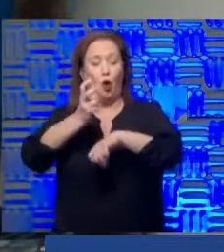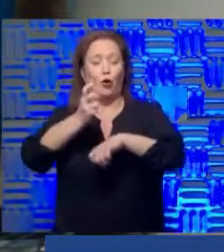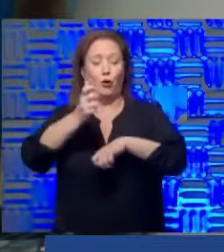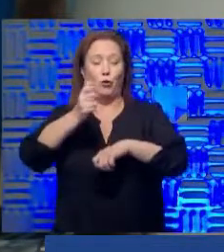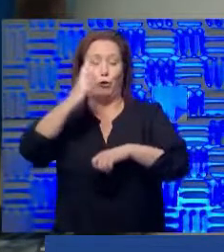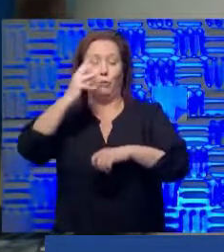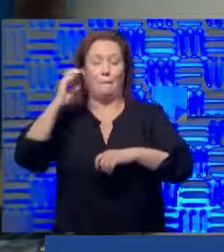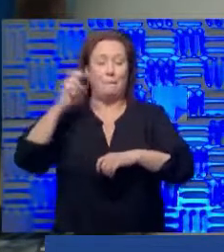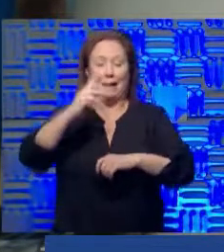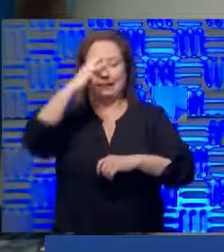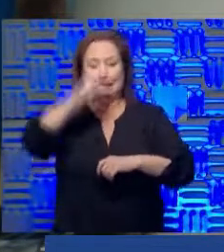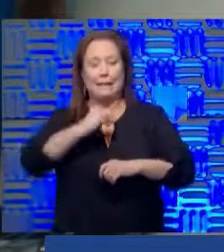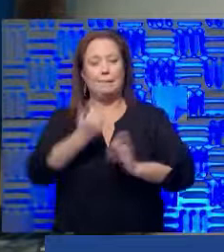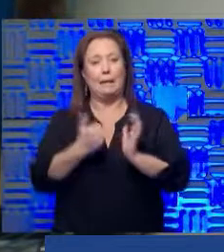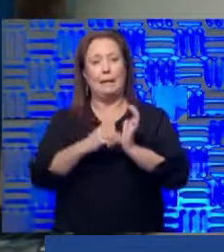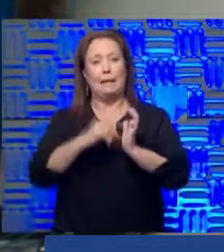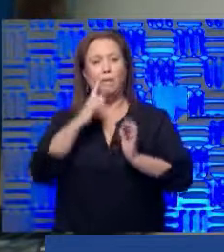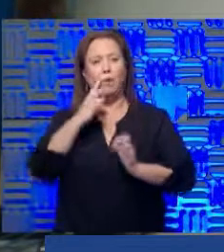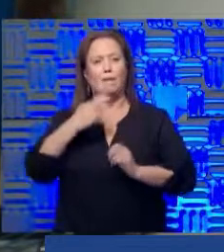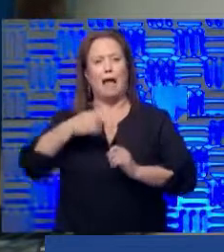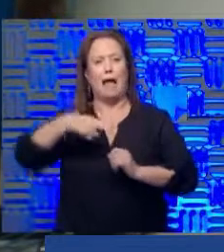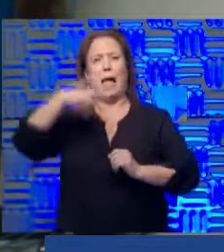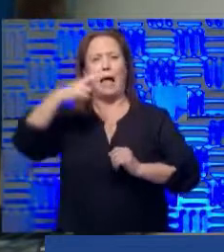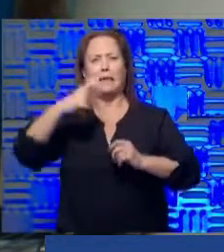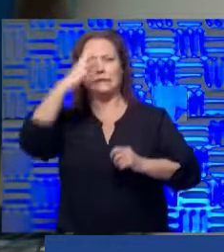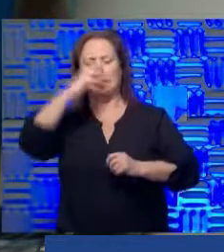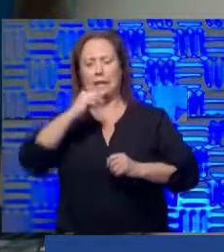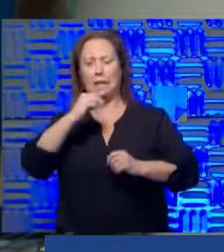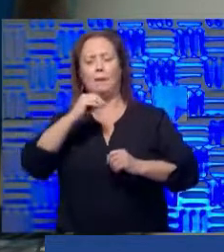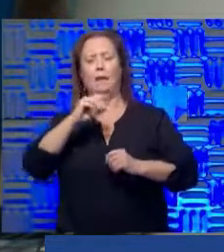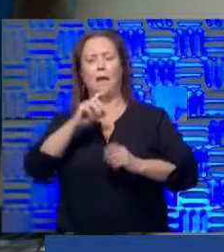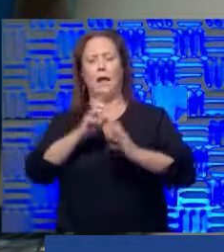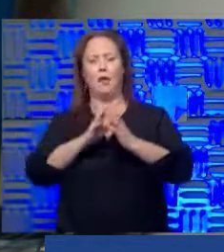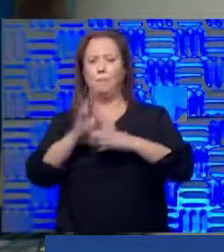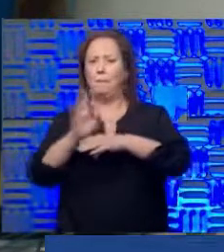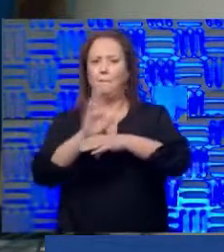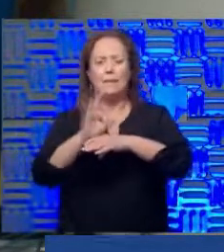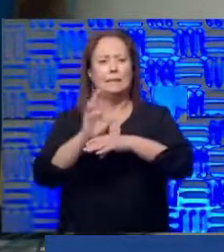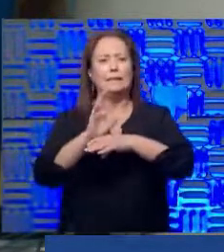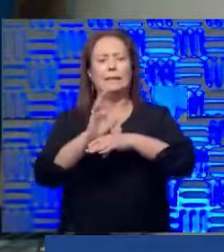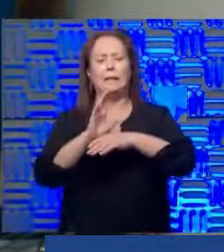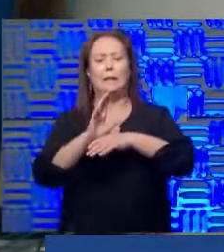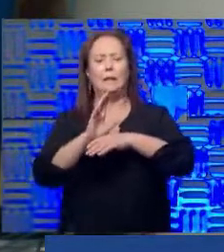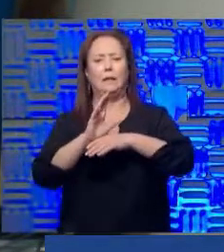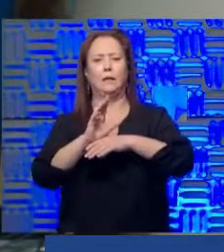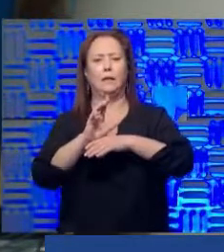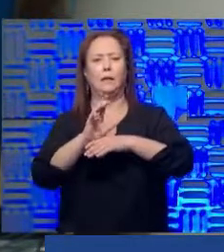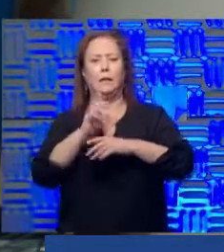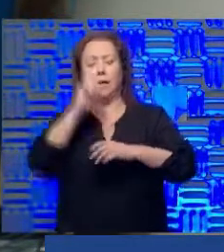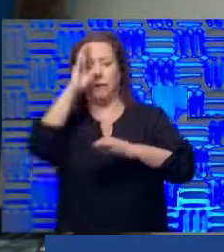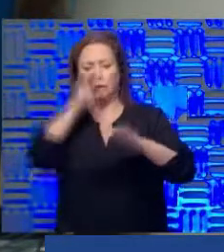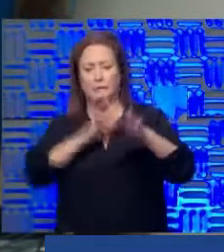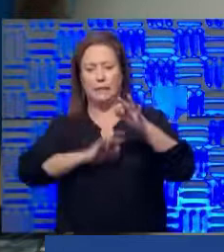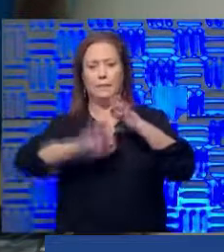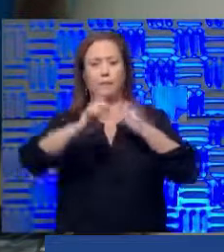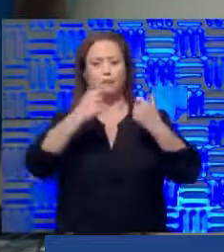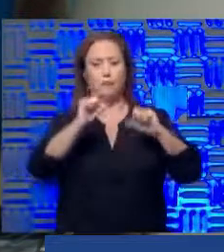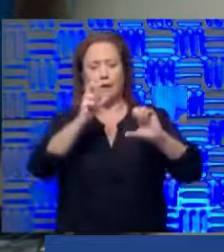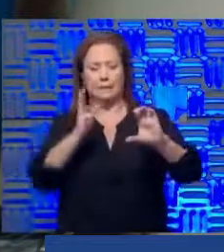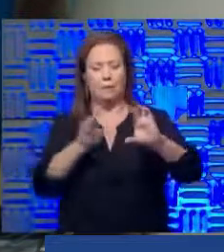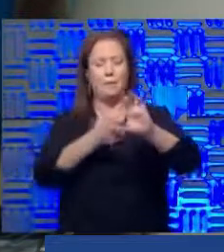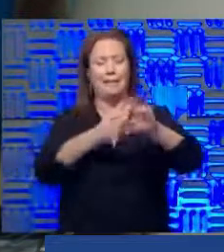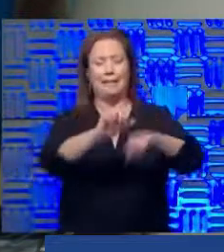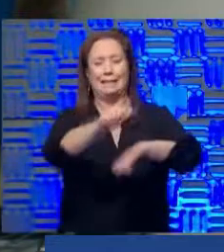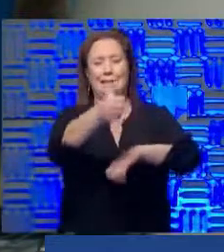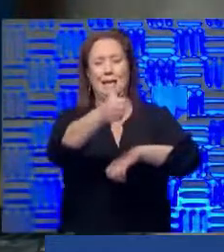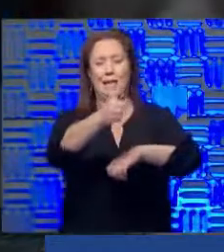up. In other words, if you have a high sleep drive and you've been busy all day and you didn't sleep till noon and trying to go to bed at 10 p.m., you have a